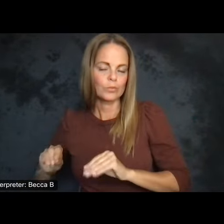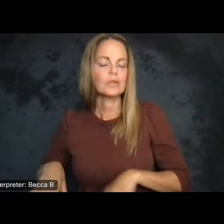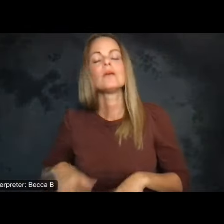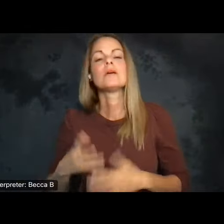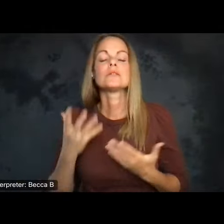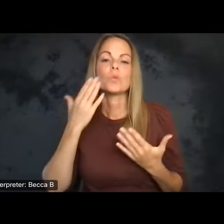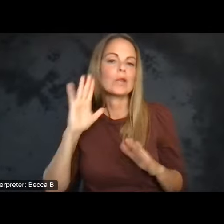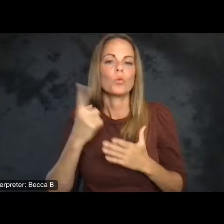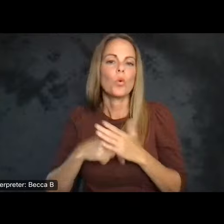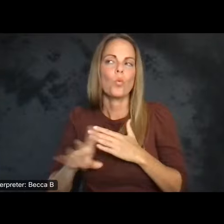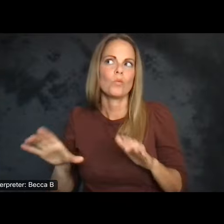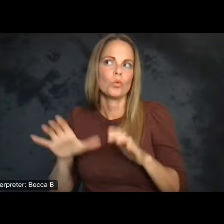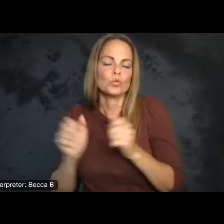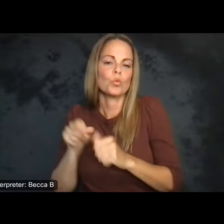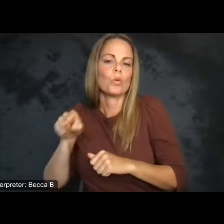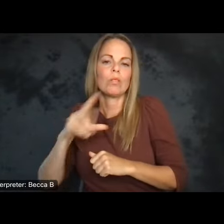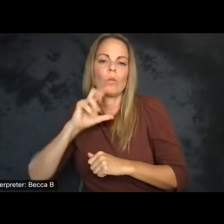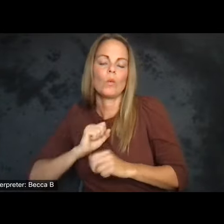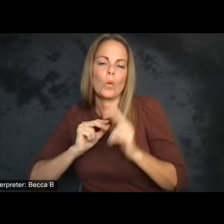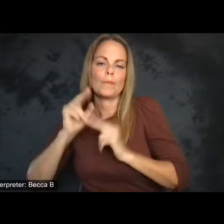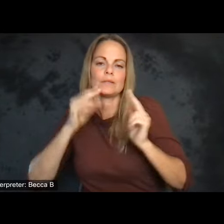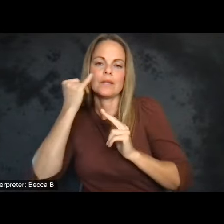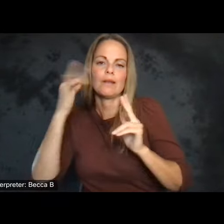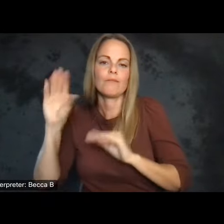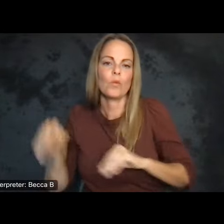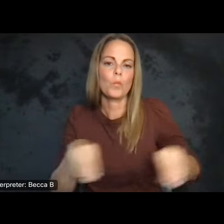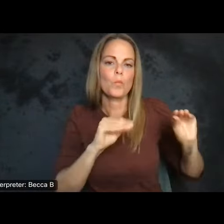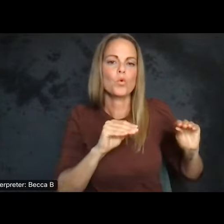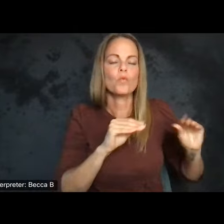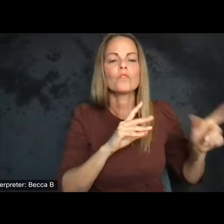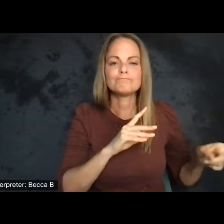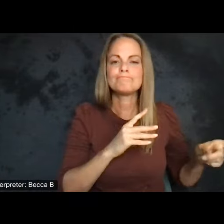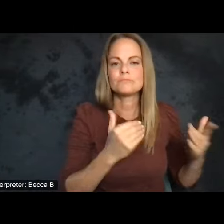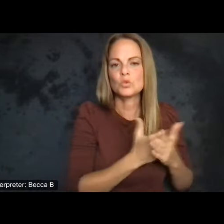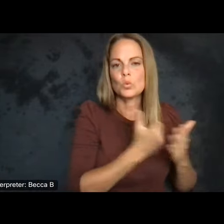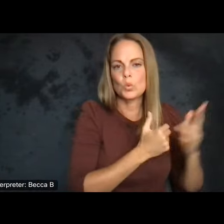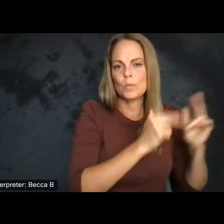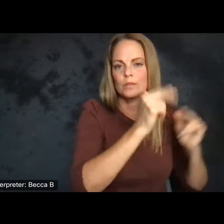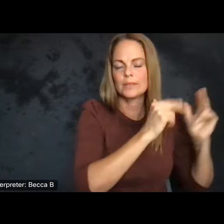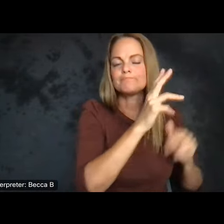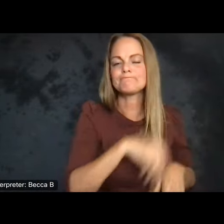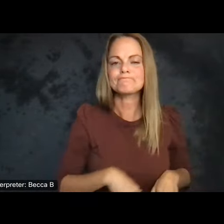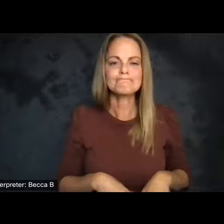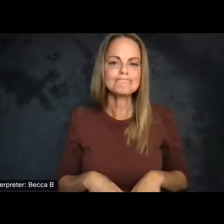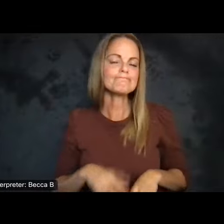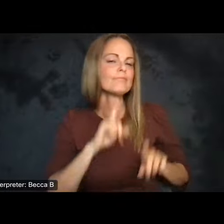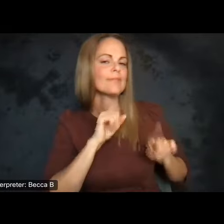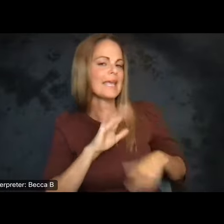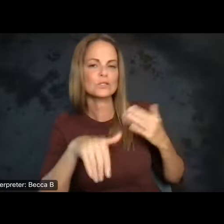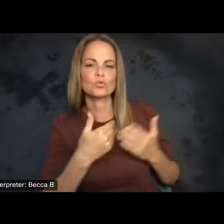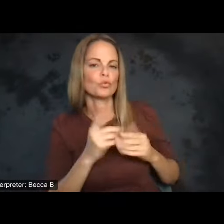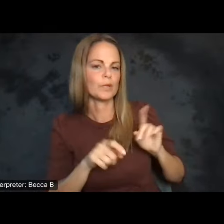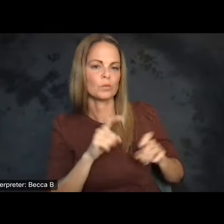one. That's fine. I had a follow-up, but he answered it. Thank you. Further questions?